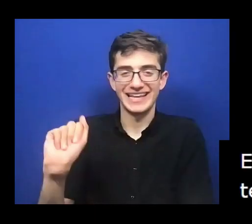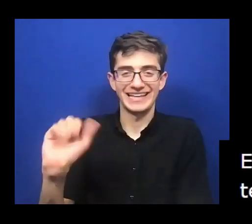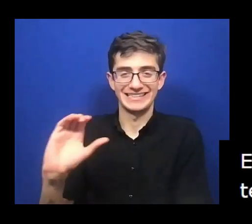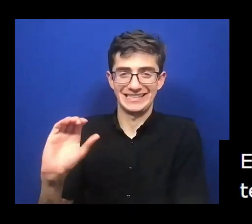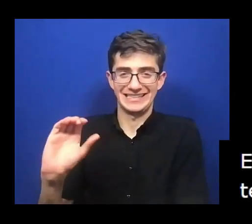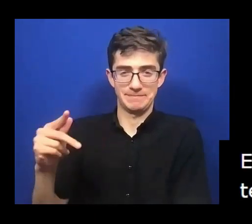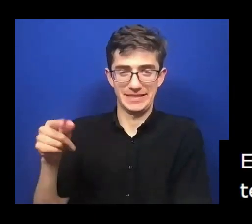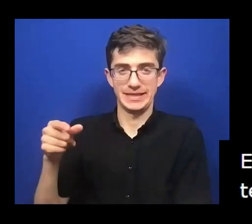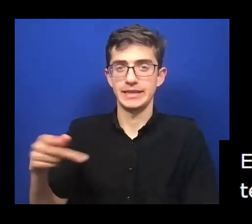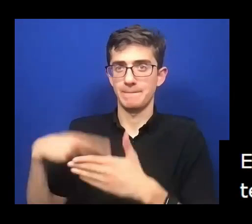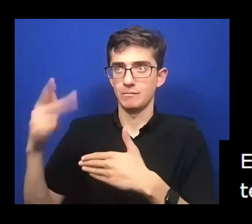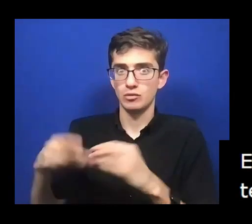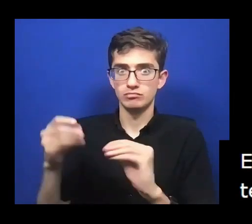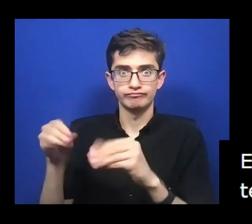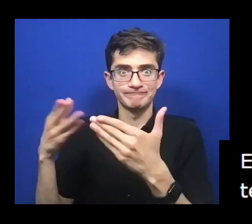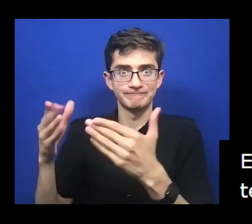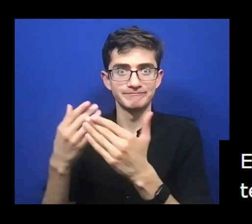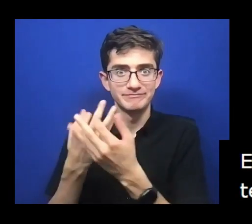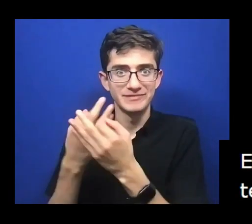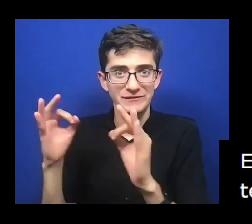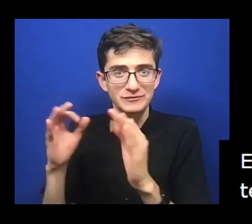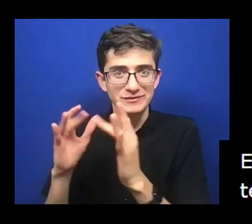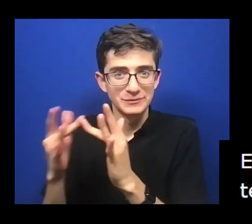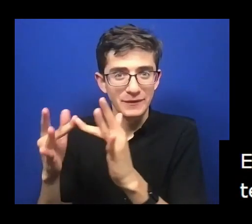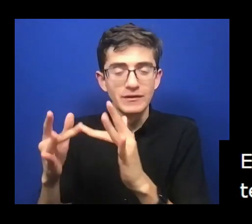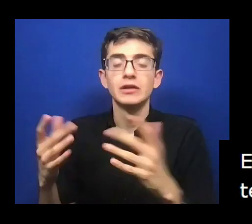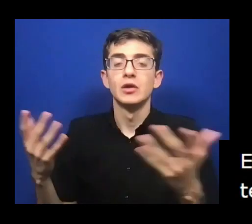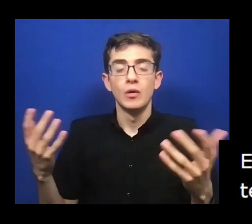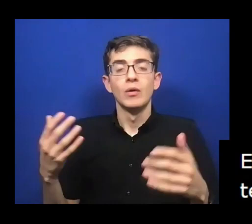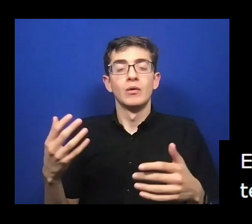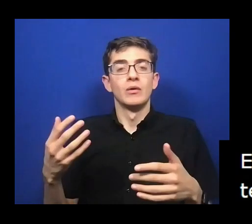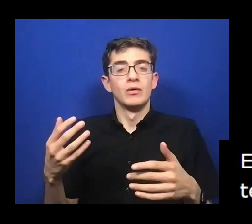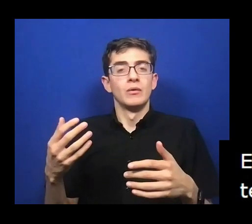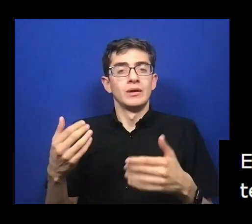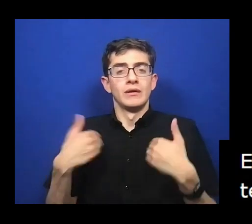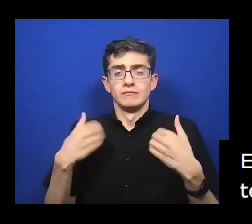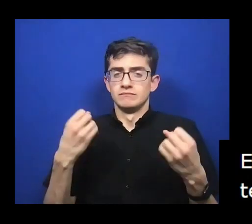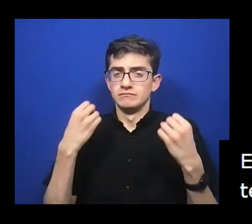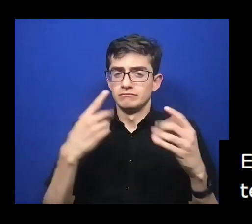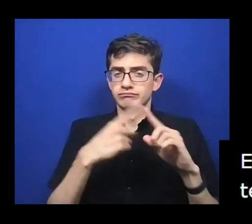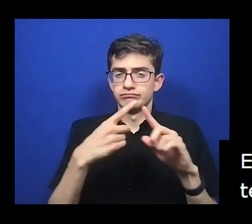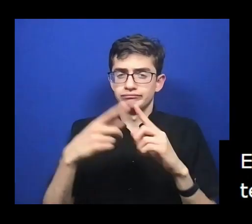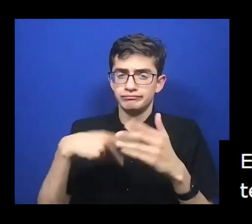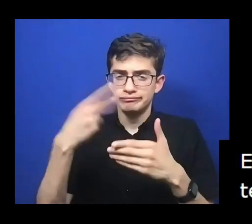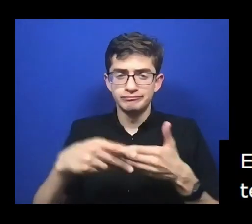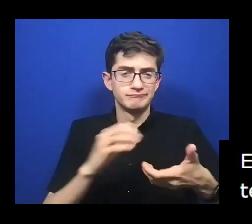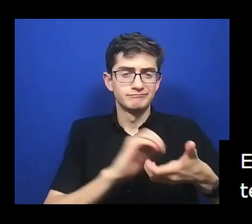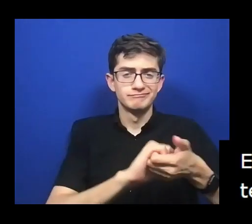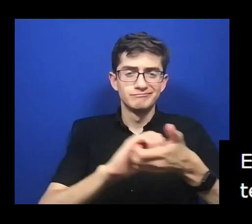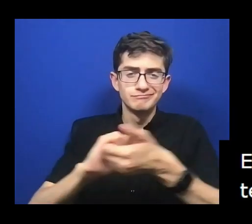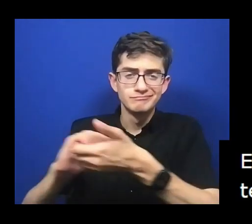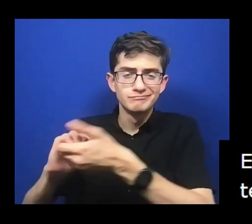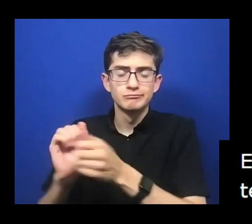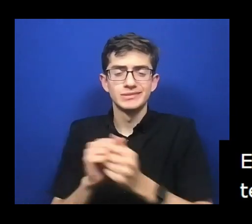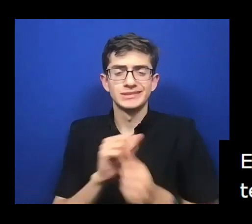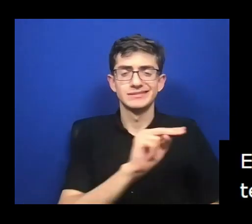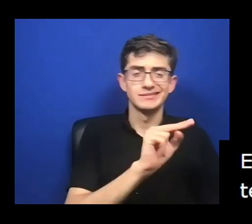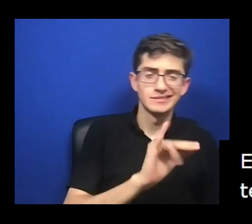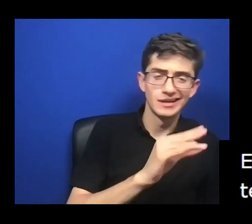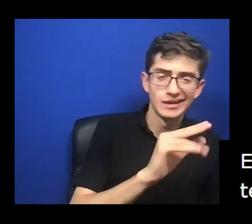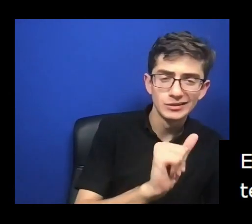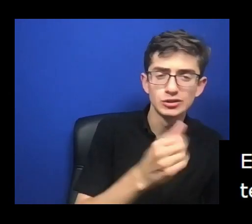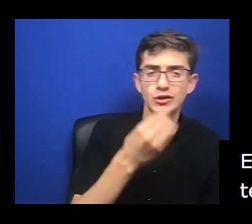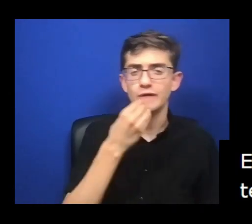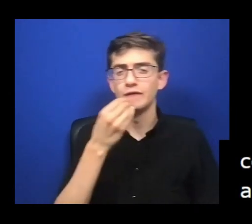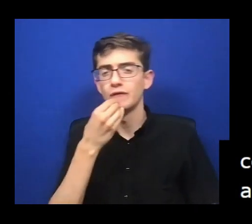across the five boroughs, which includes partnerships with NYCHA developments, as well as food pantries and senior centers. The strategy